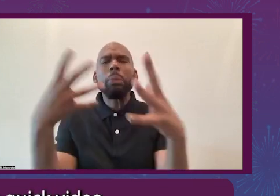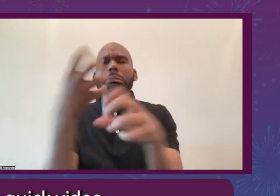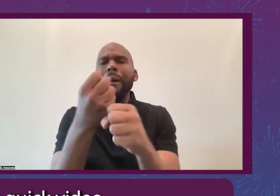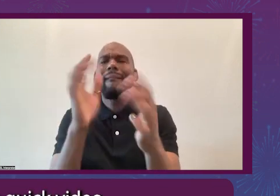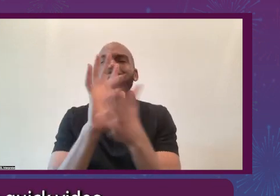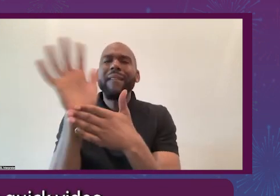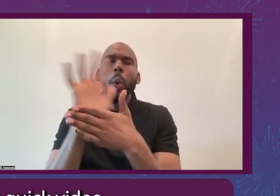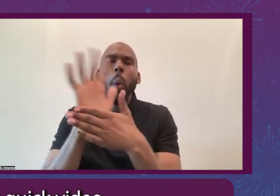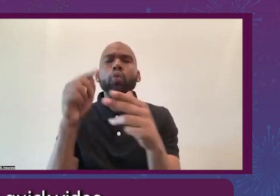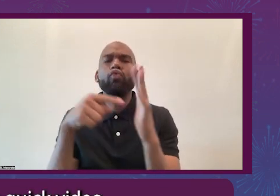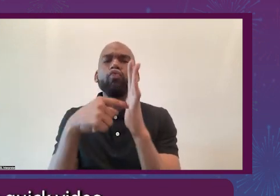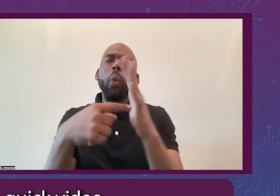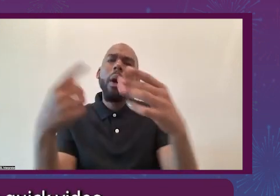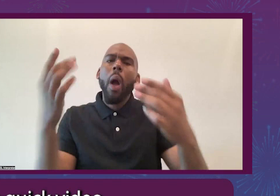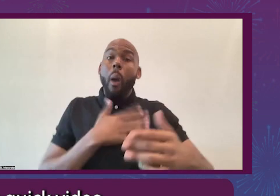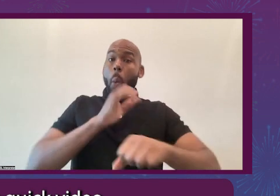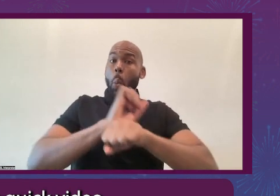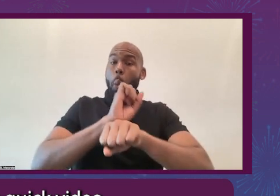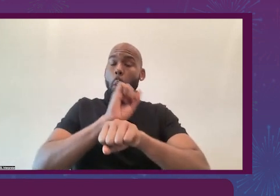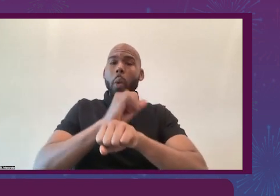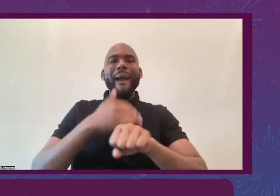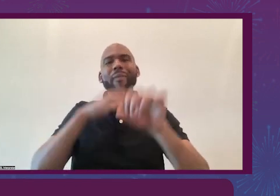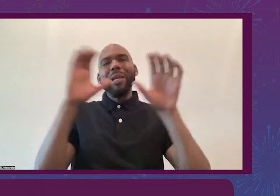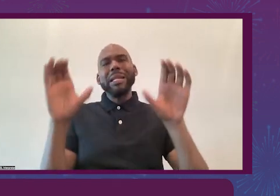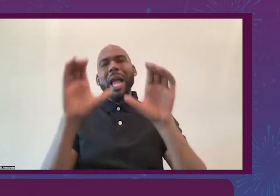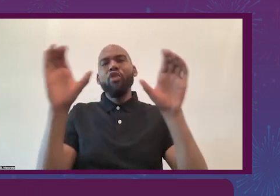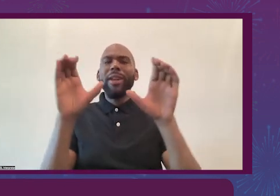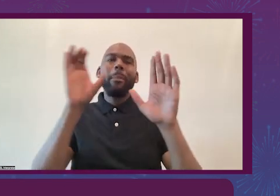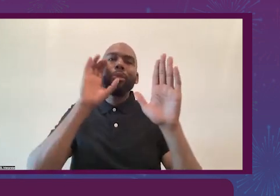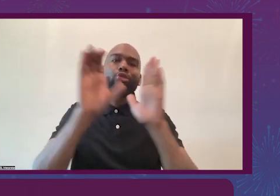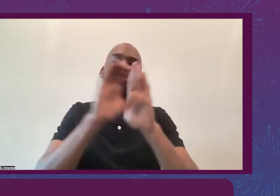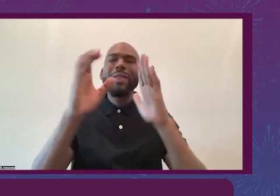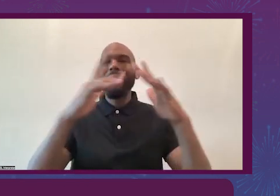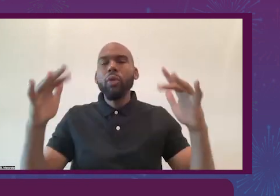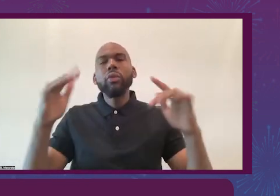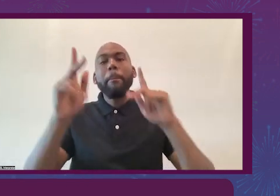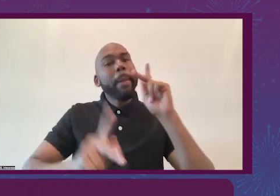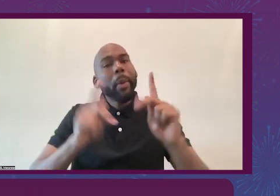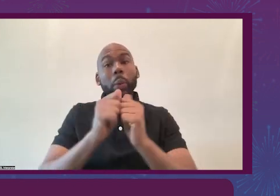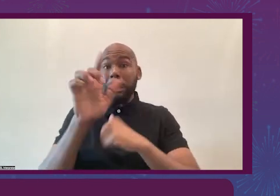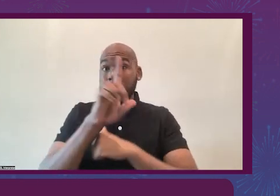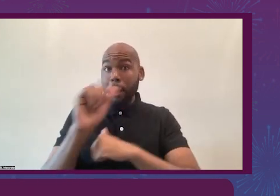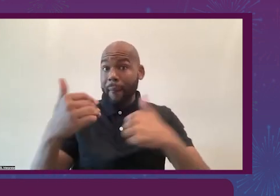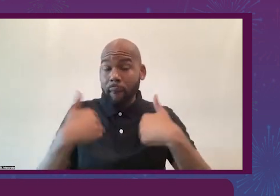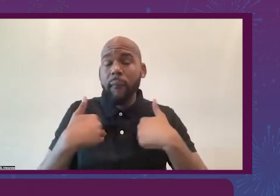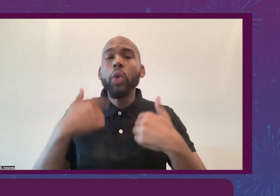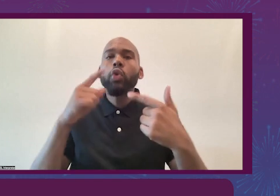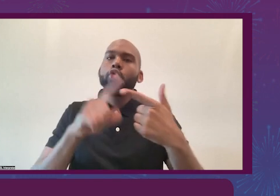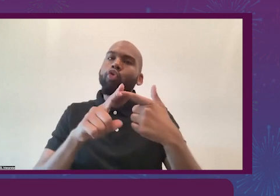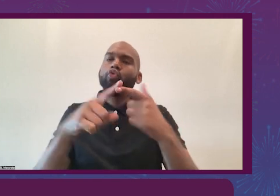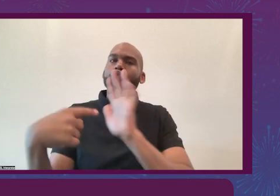sharing a quick video that explains our current work. The following video uses decorative illustrations of a diverse group of people